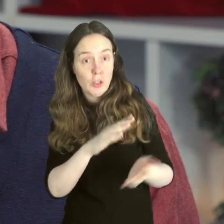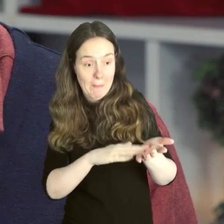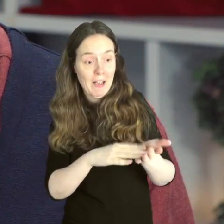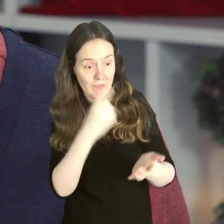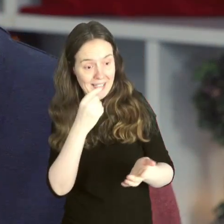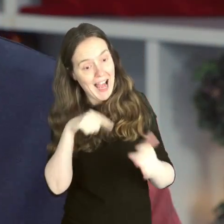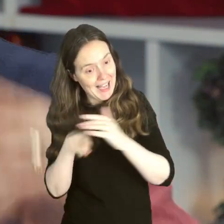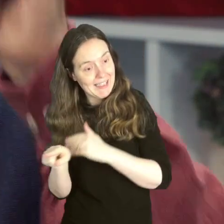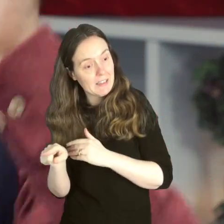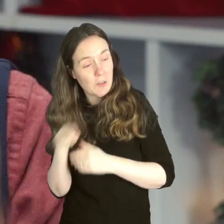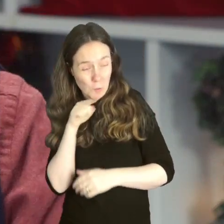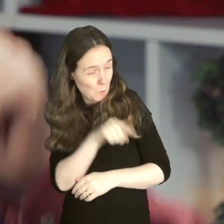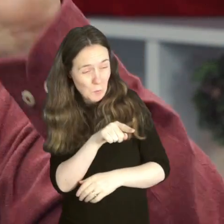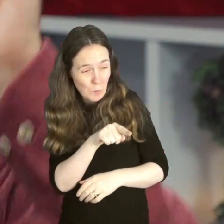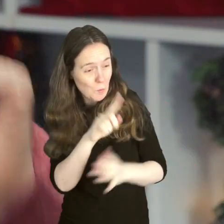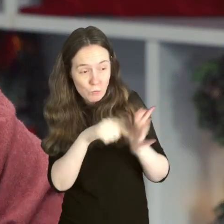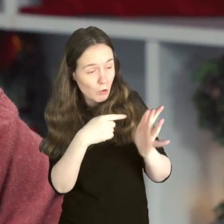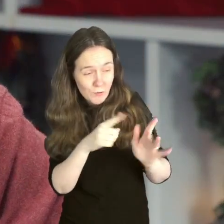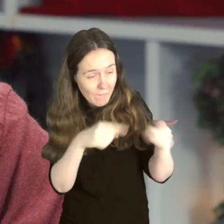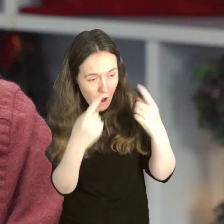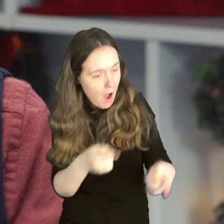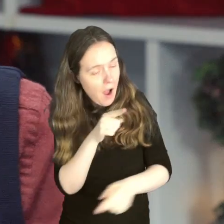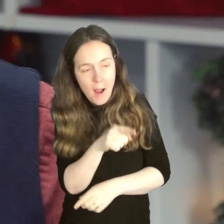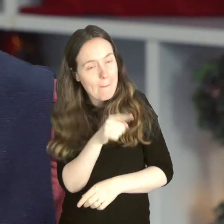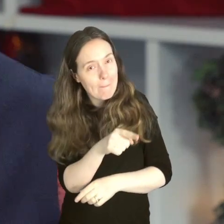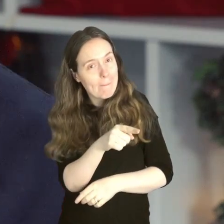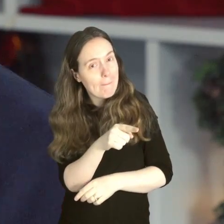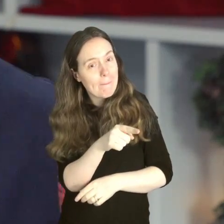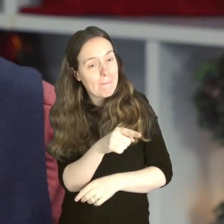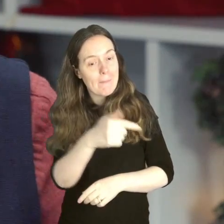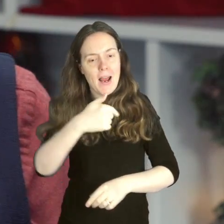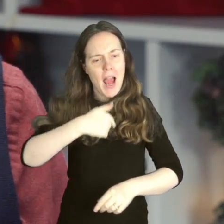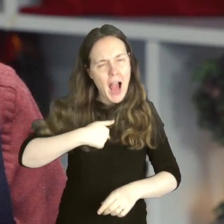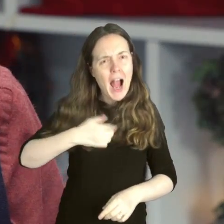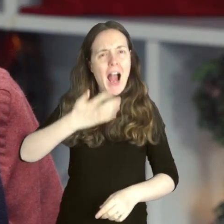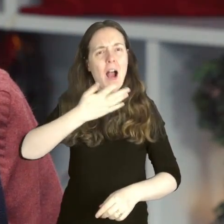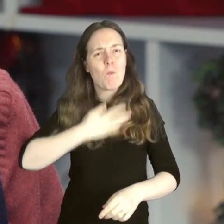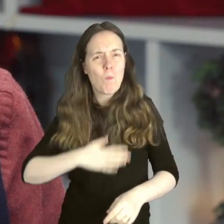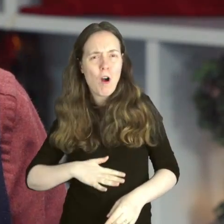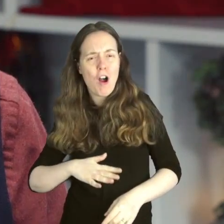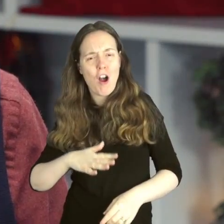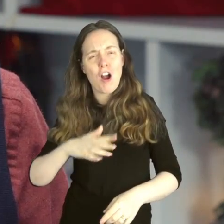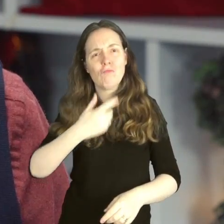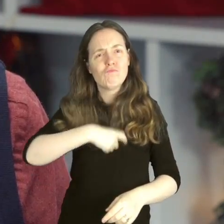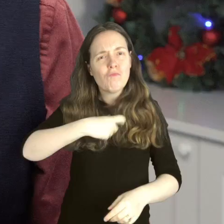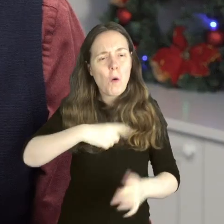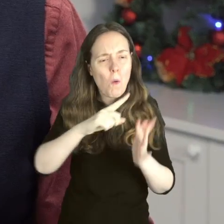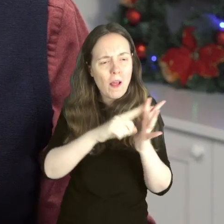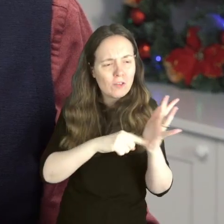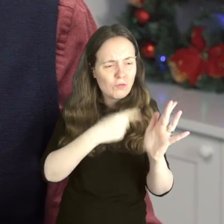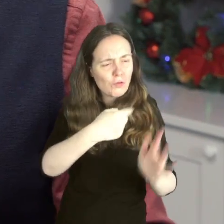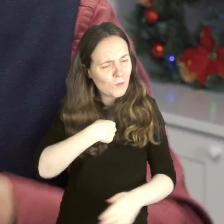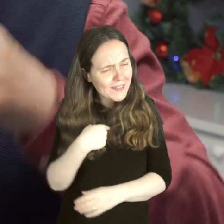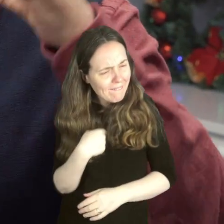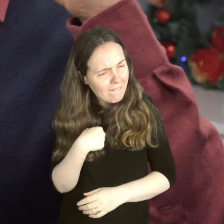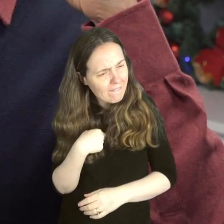can come in, but you can't. I wanted to be Joseph."